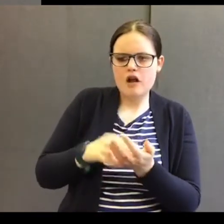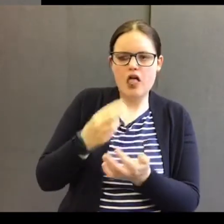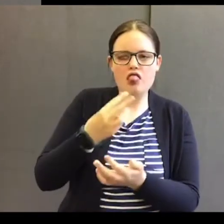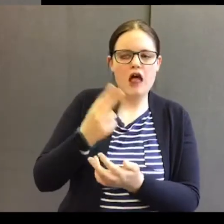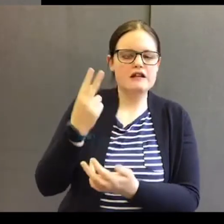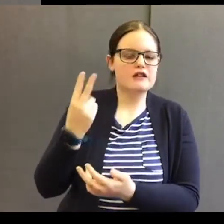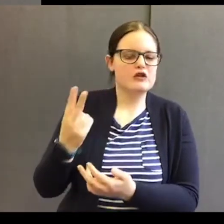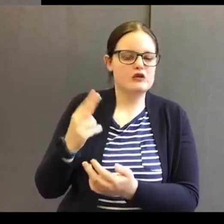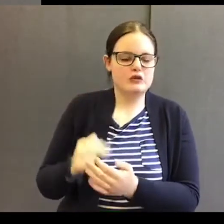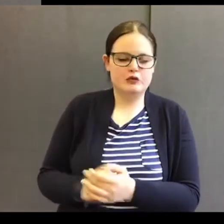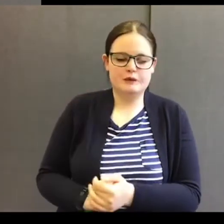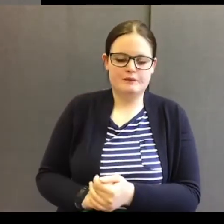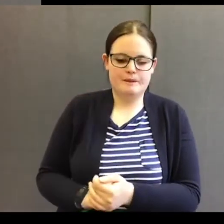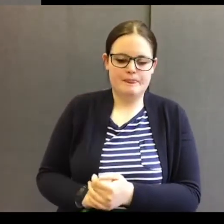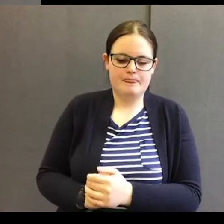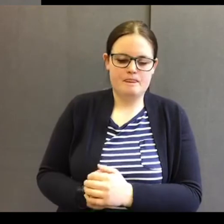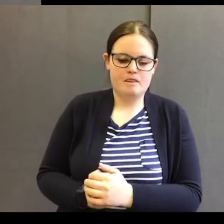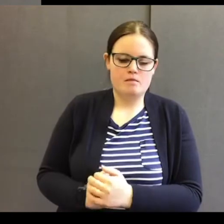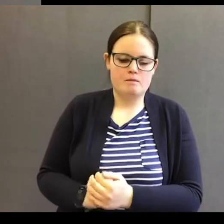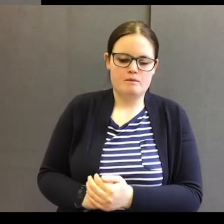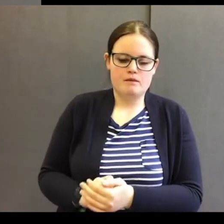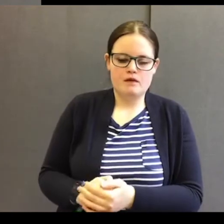is all about verse 32.